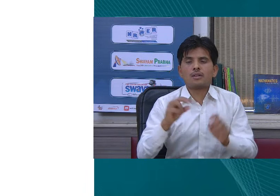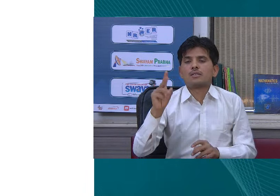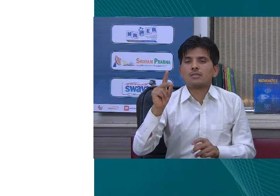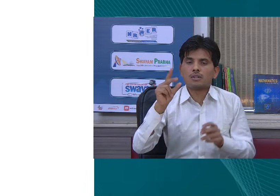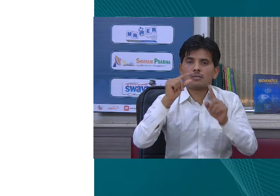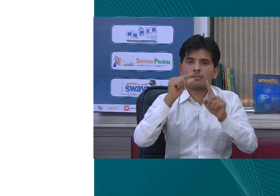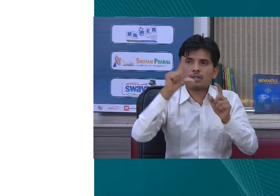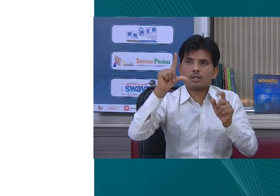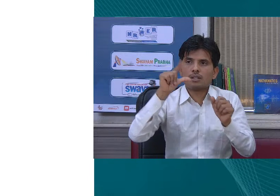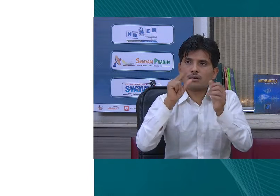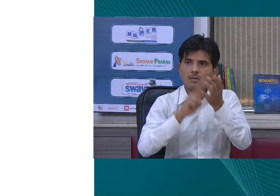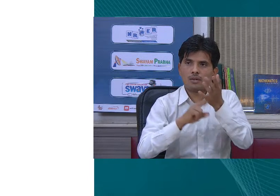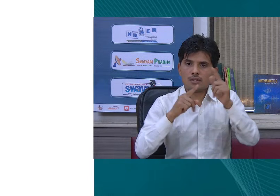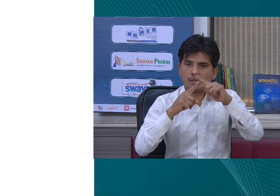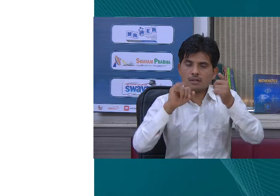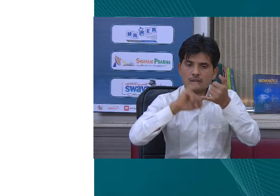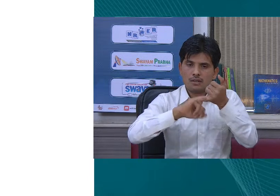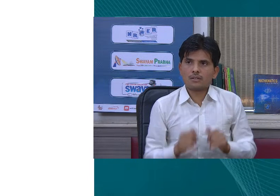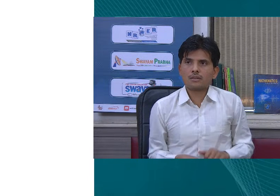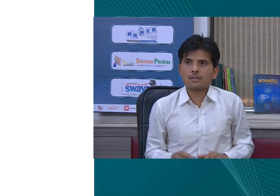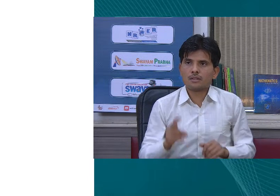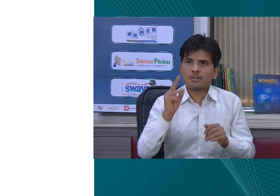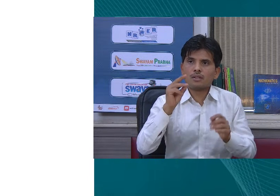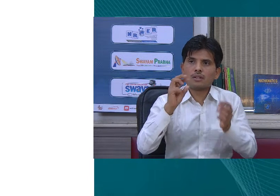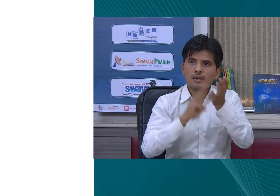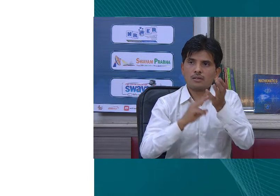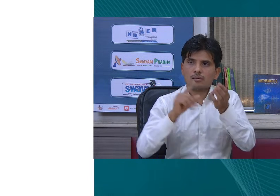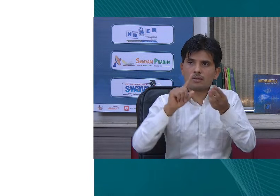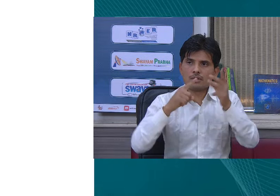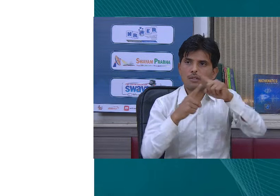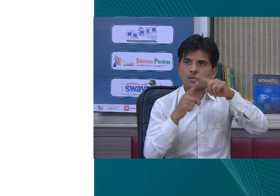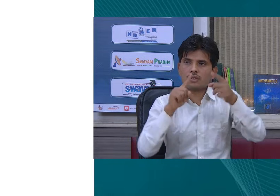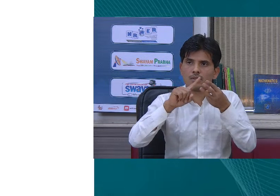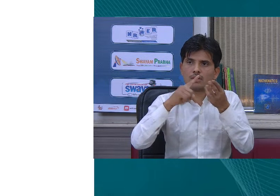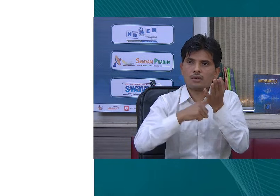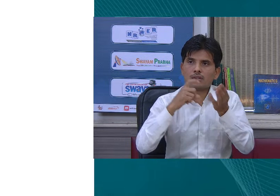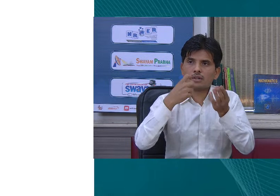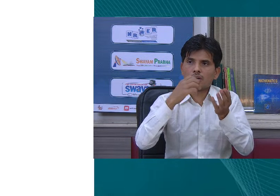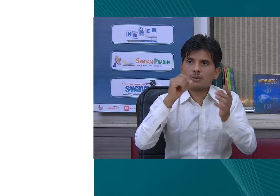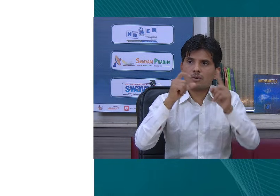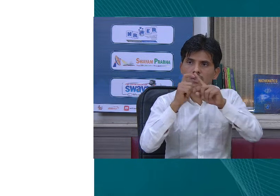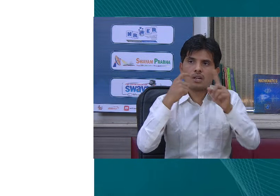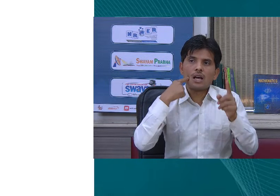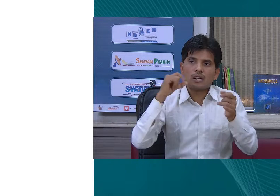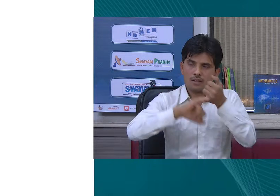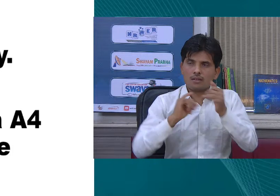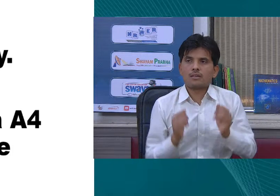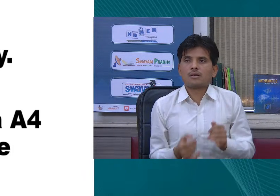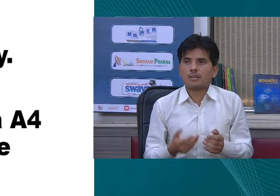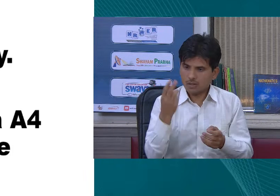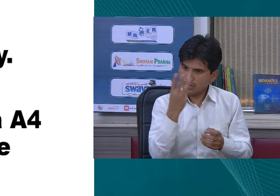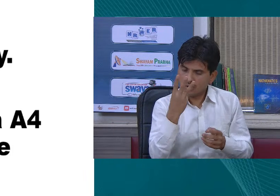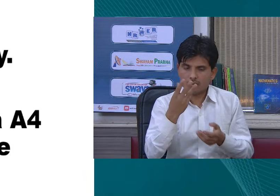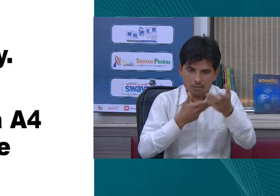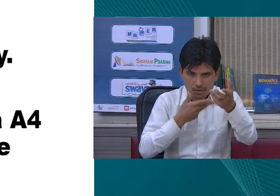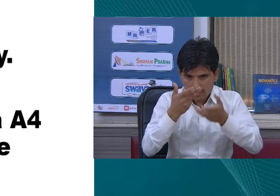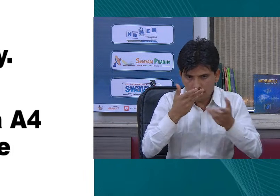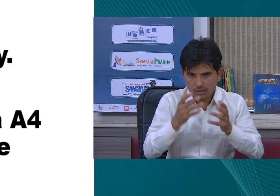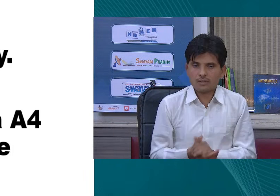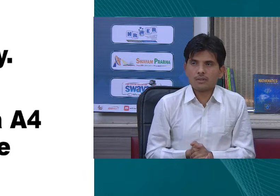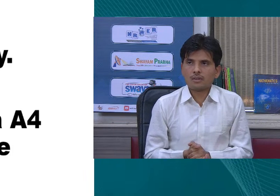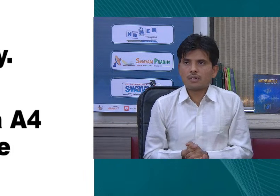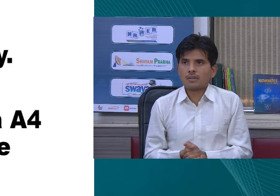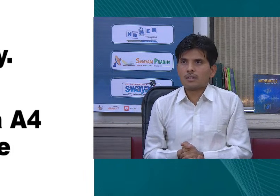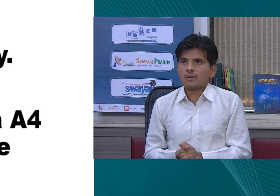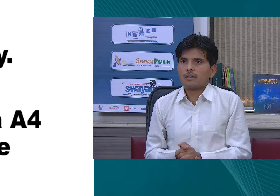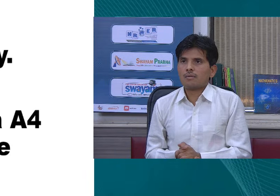about our solar system, galaxies, sun, so let's have a quick look at the homework also. Do we have one for our viewers? Yes,